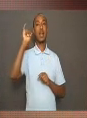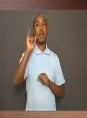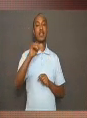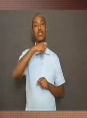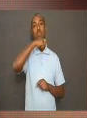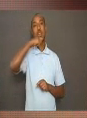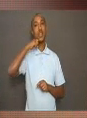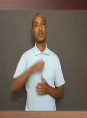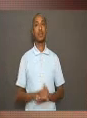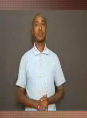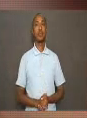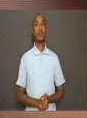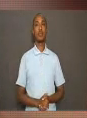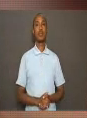solid.